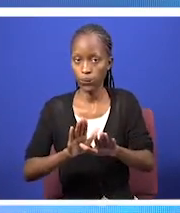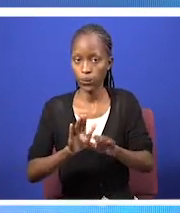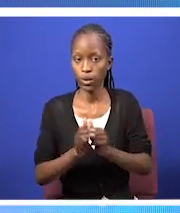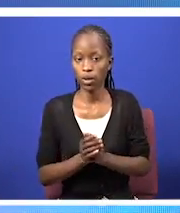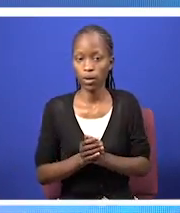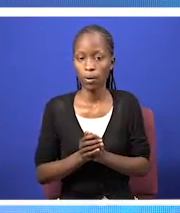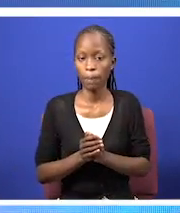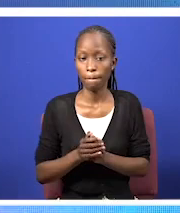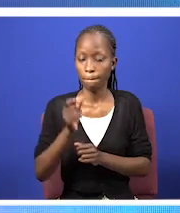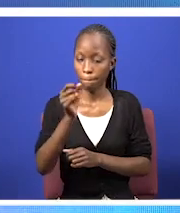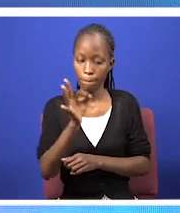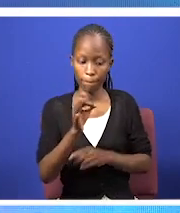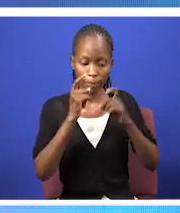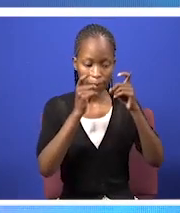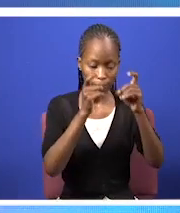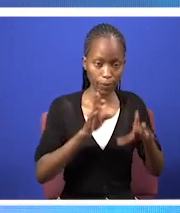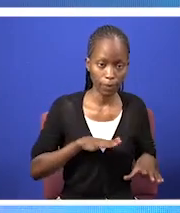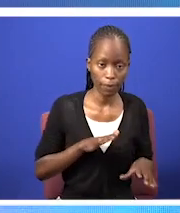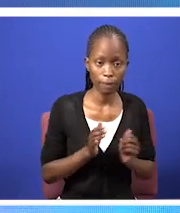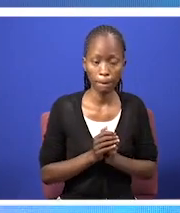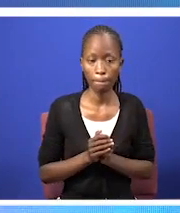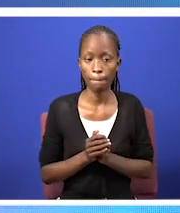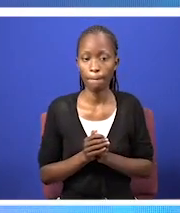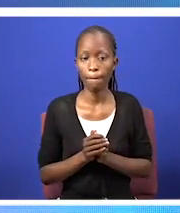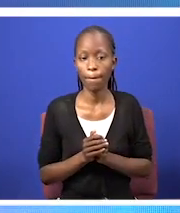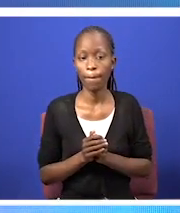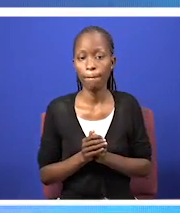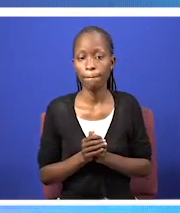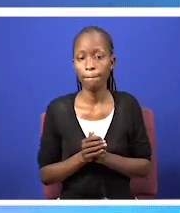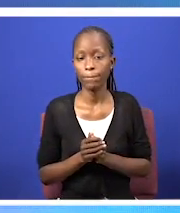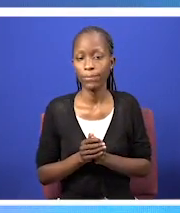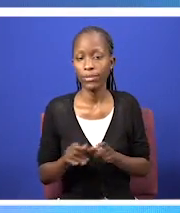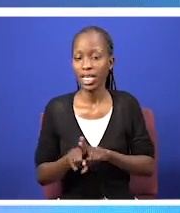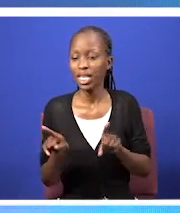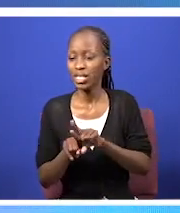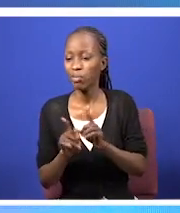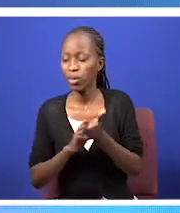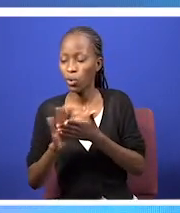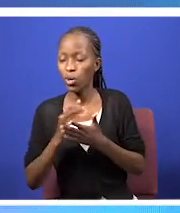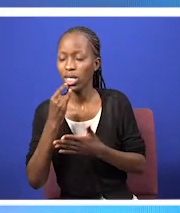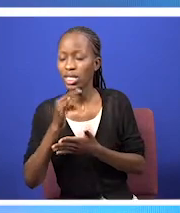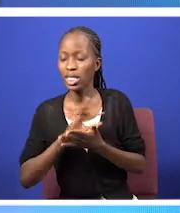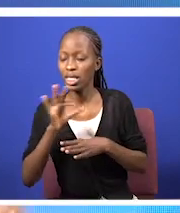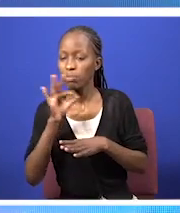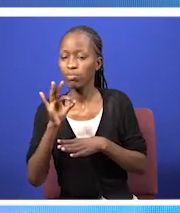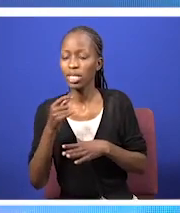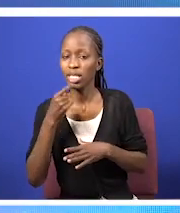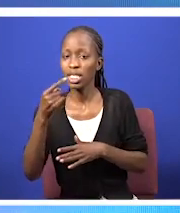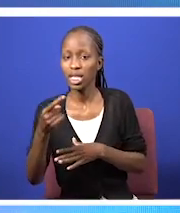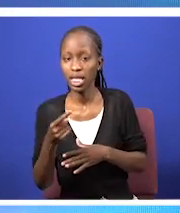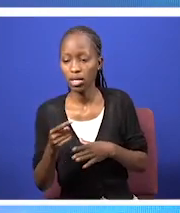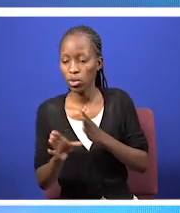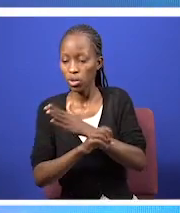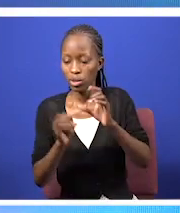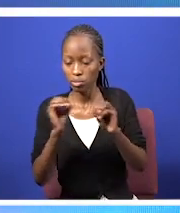be aware of the strange woman. Taking property that is not yours, do not steal. Thou shalt not steal.